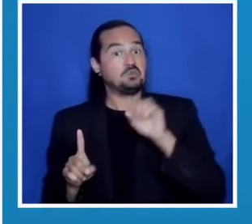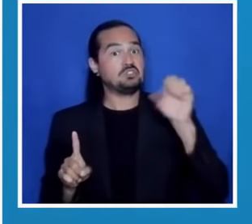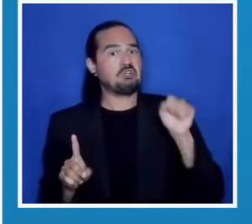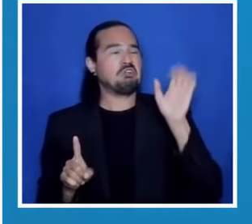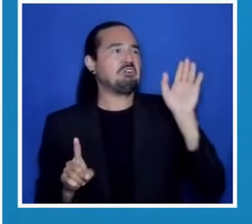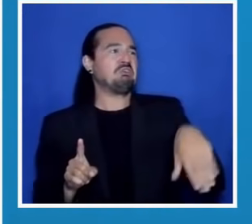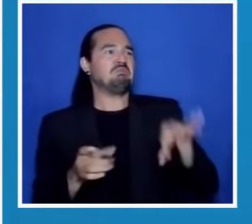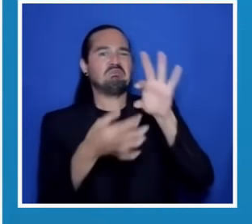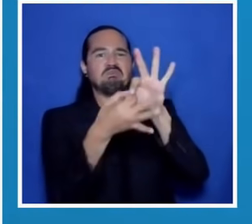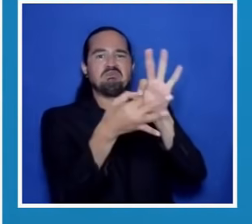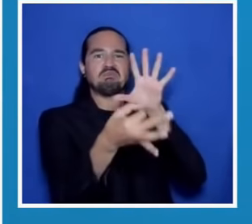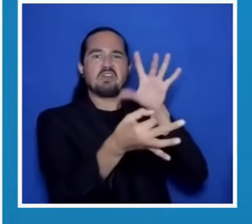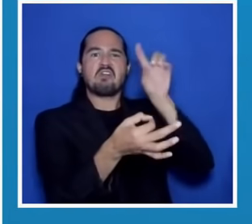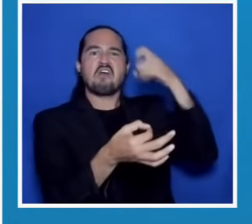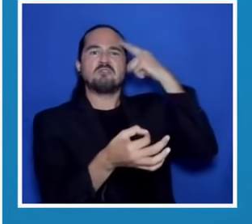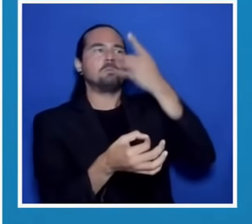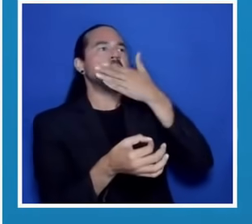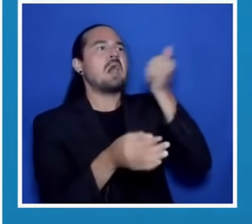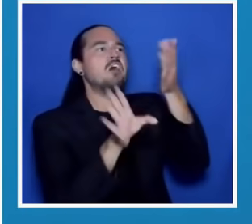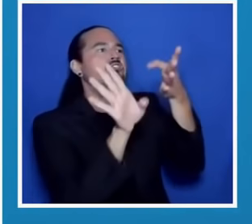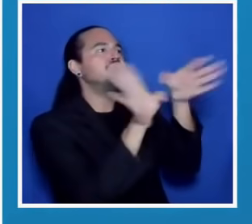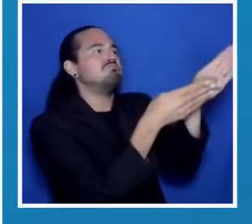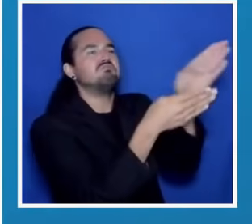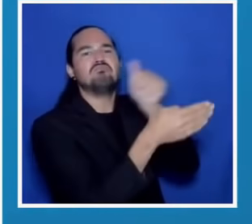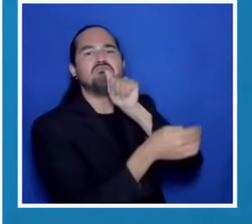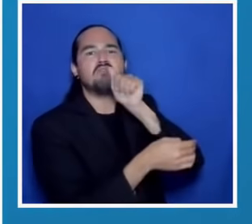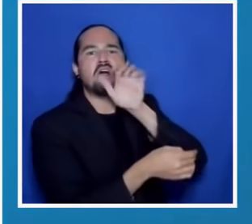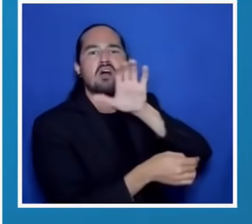Someone who believes we should cut Medicaid.